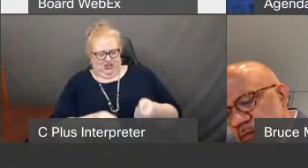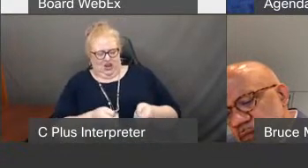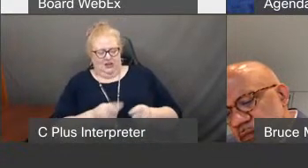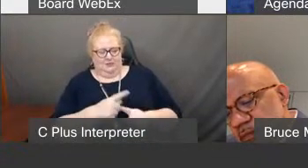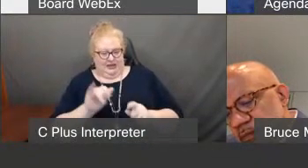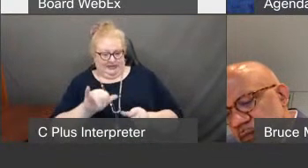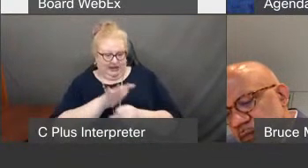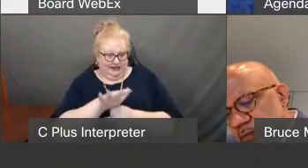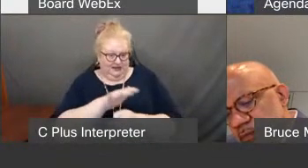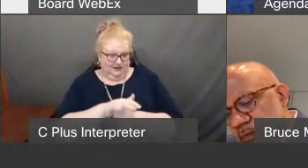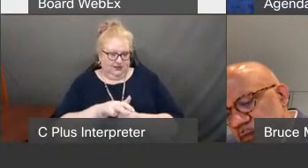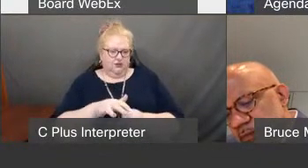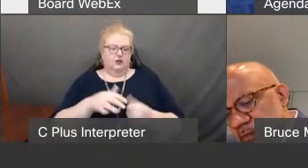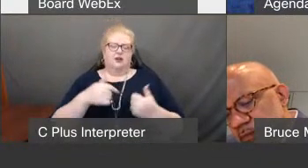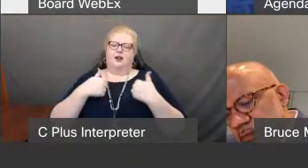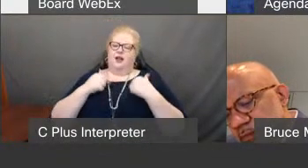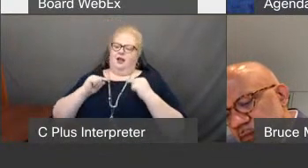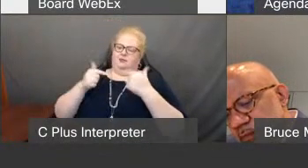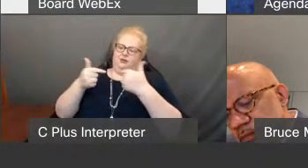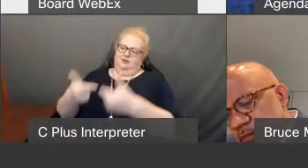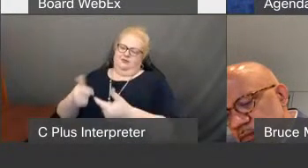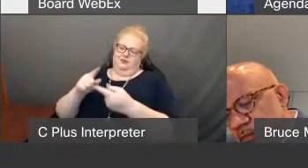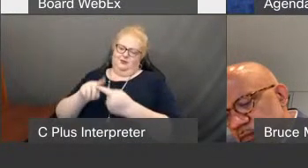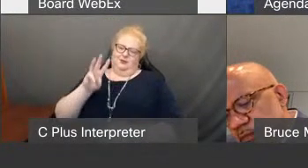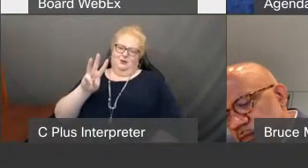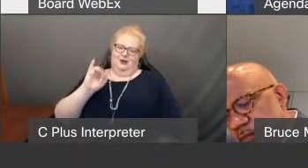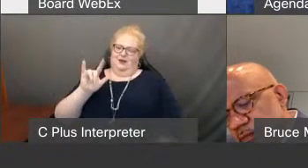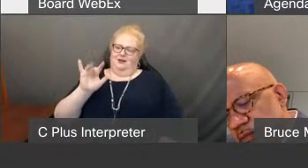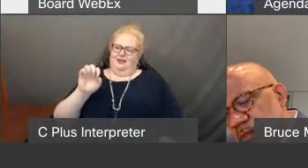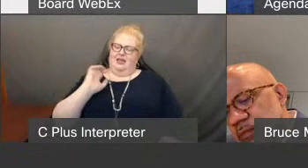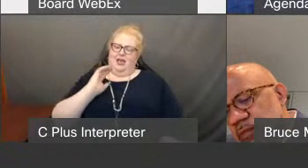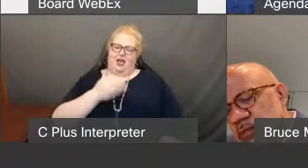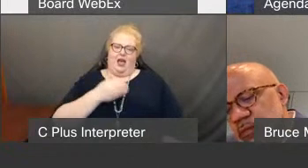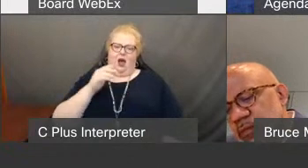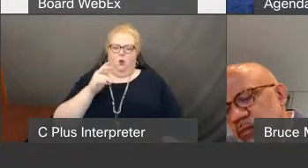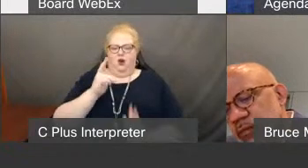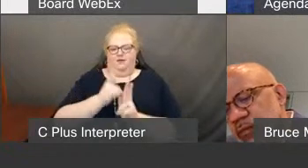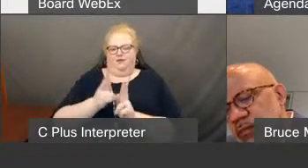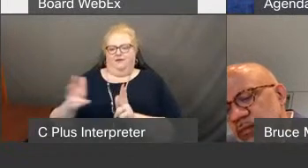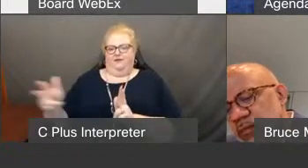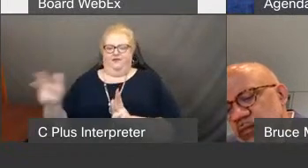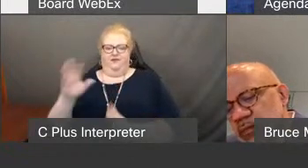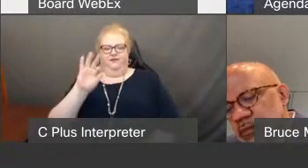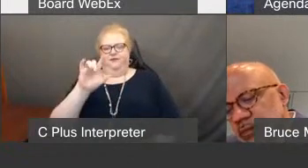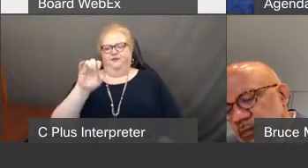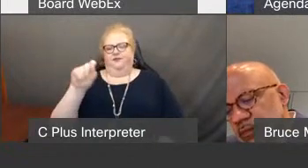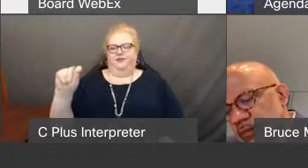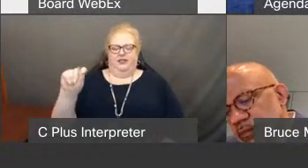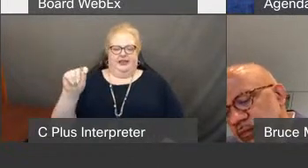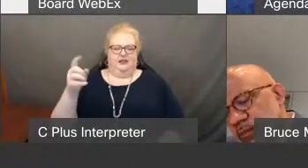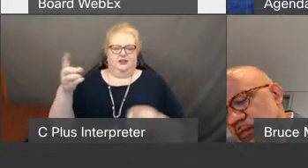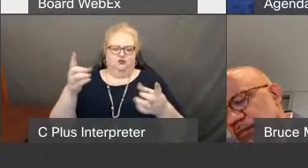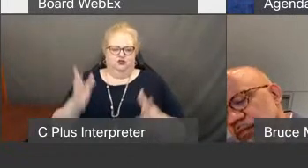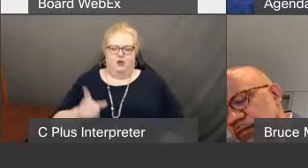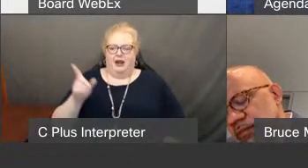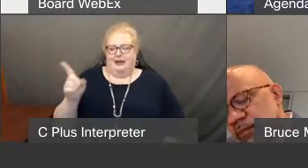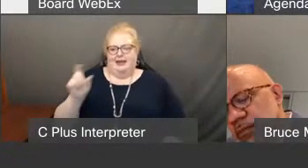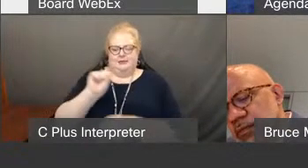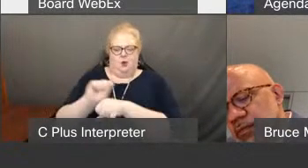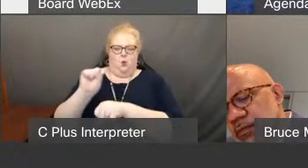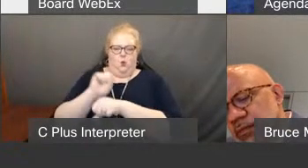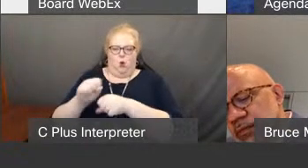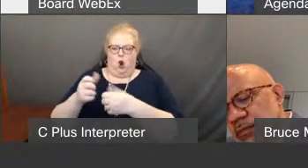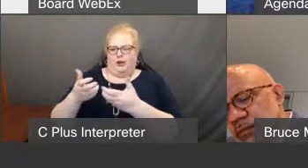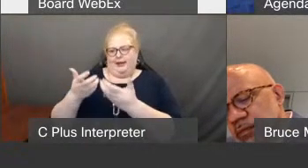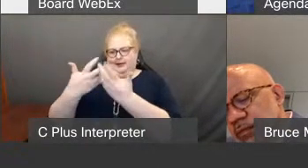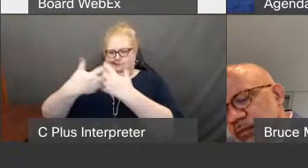that question to Willie, our fleet director. He's been working on this particular plan with fire.